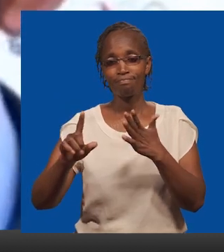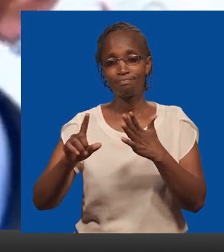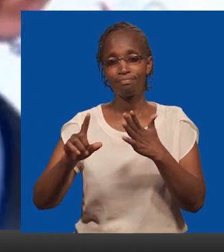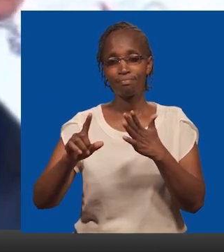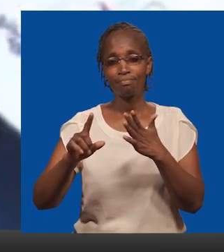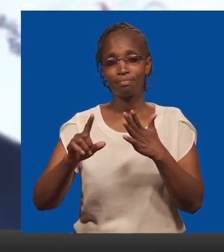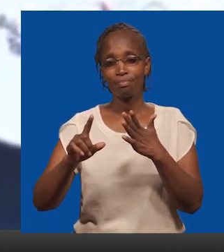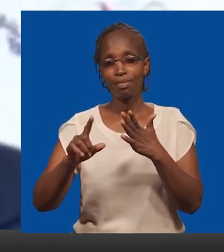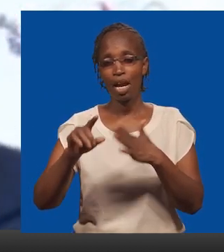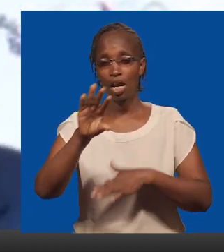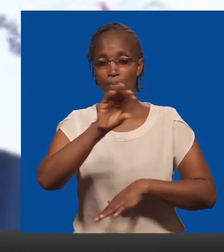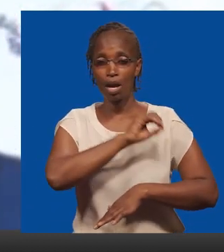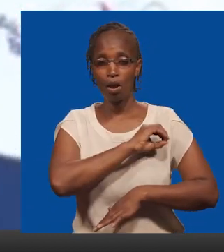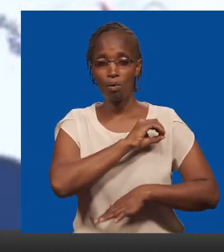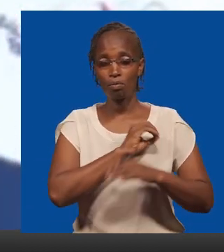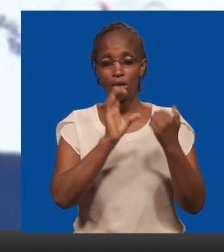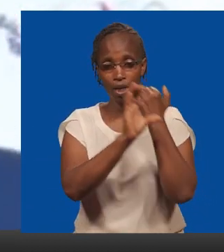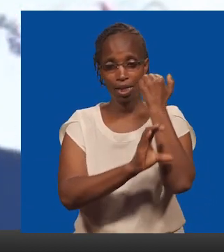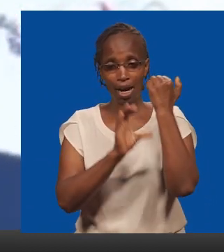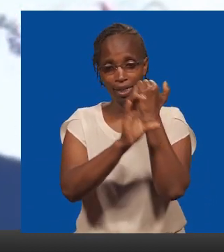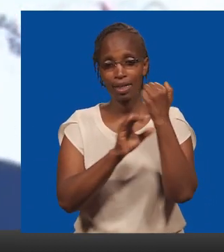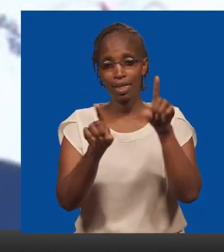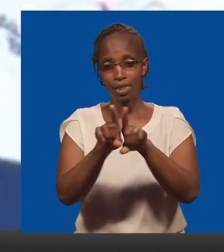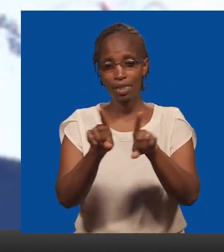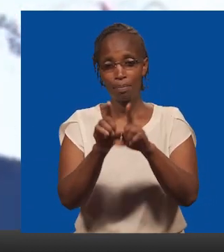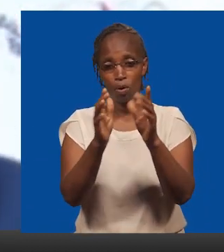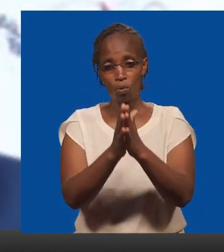into Siberia in my own country